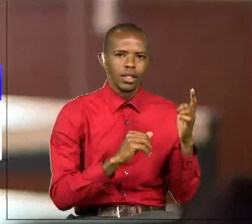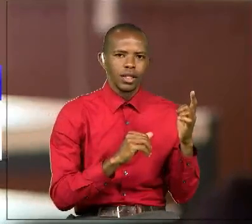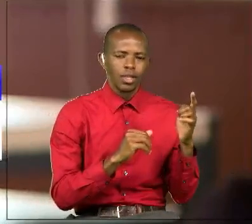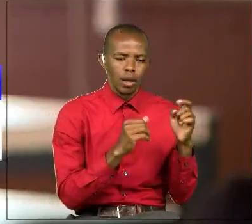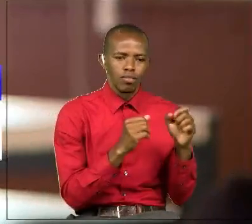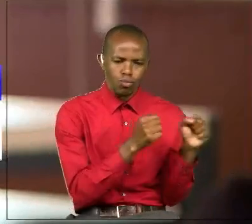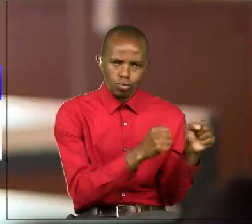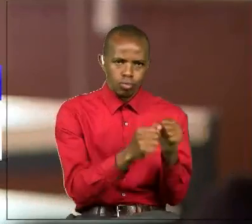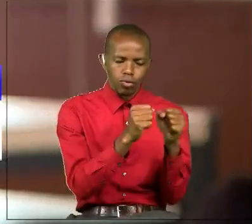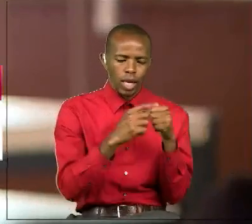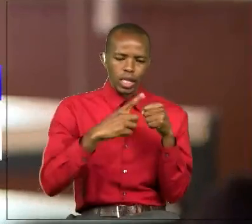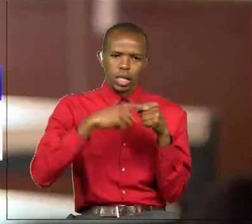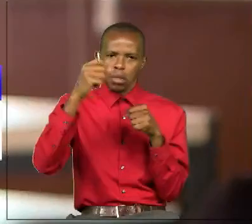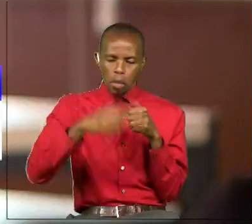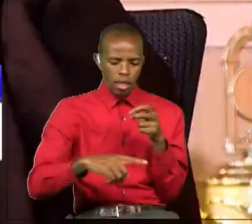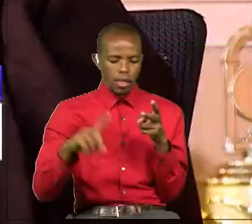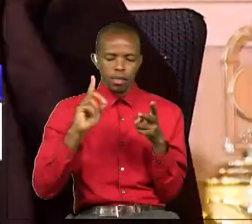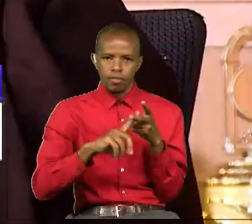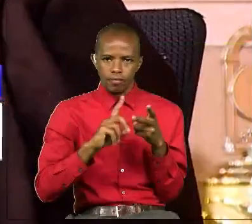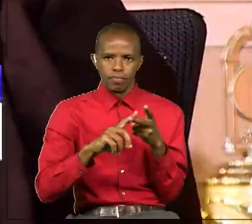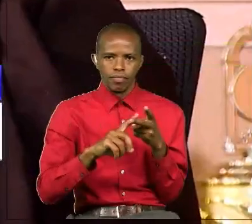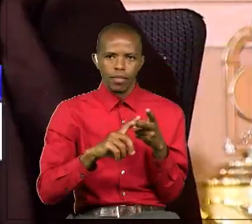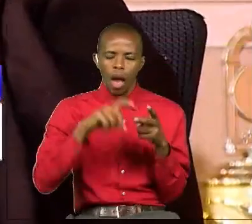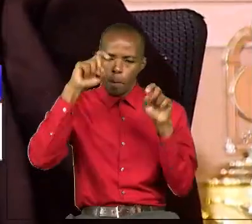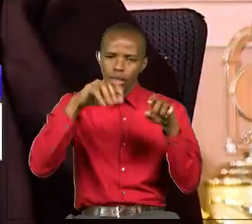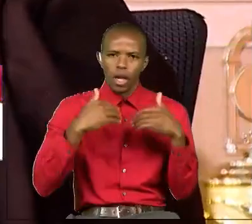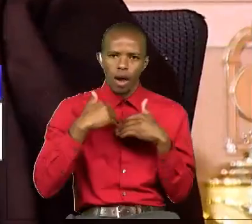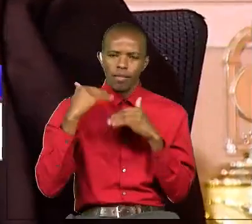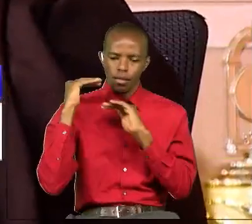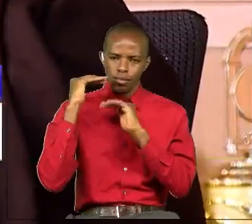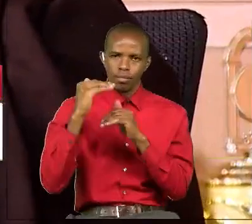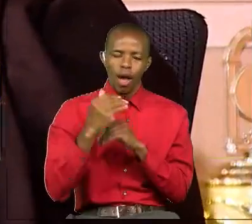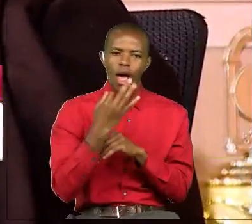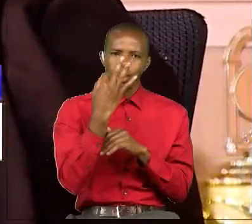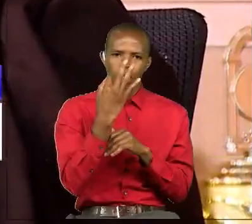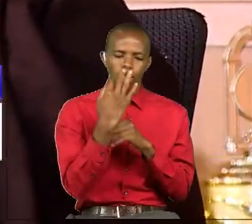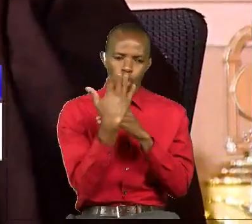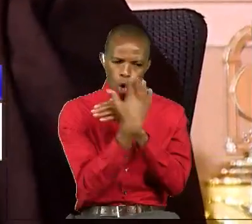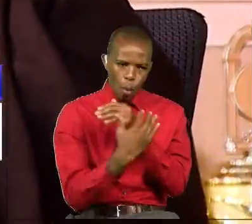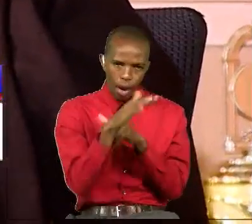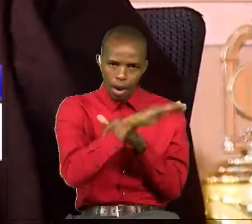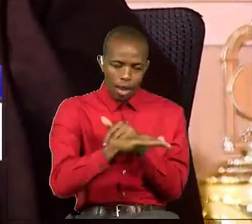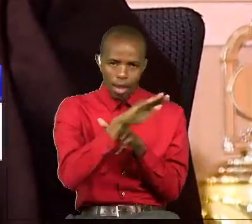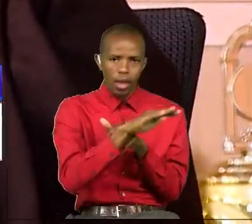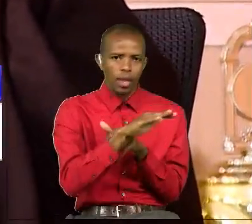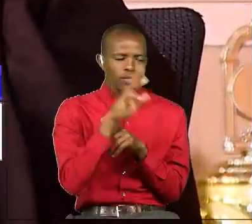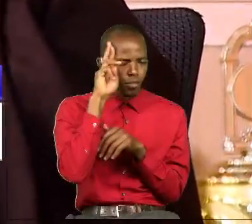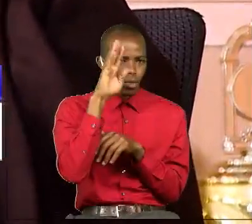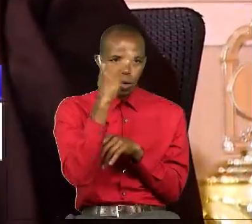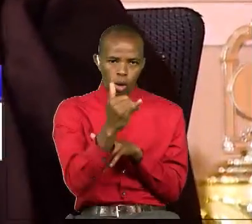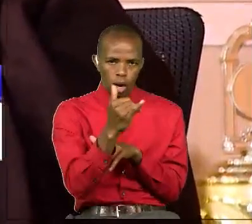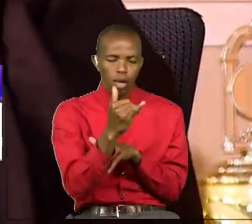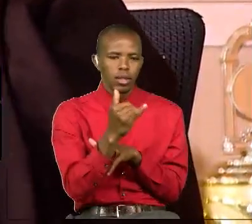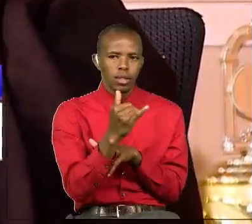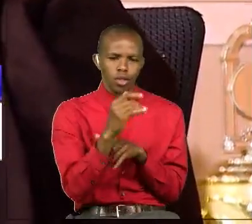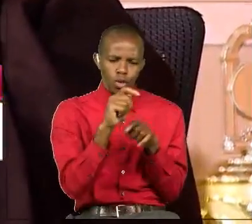in existence for 6 months, and then the second one is they have to have a minimum of 3 computers at their locations. And the reason for that is because a